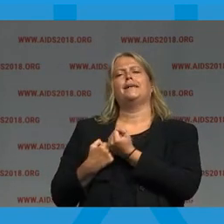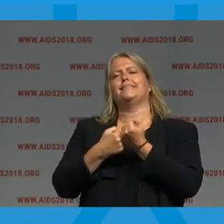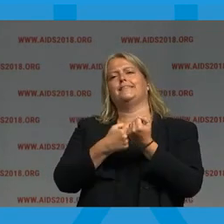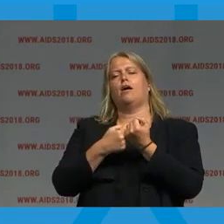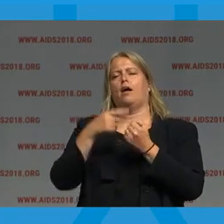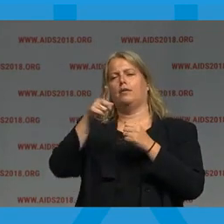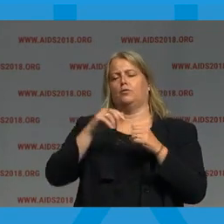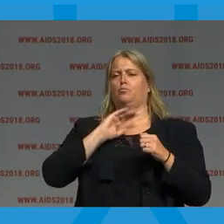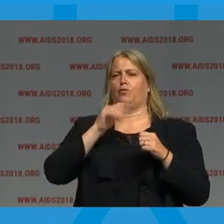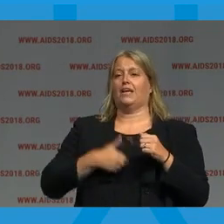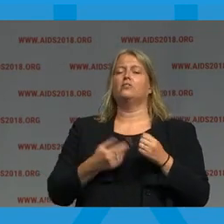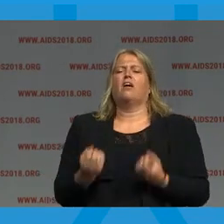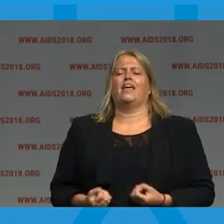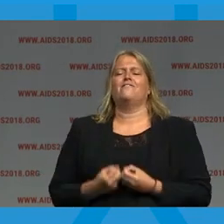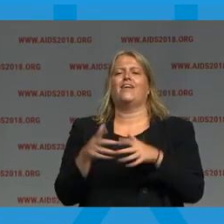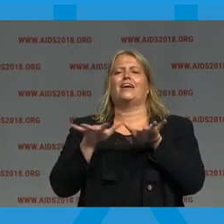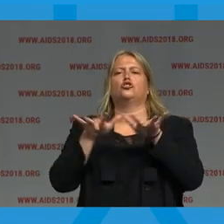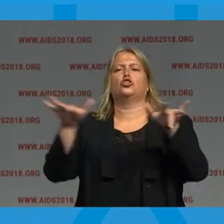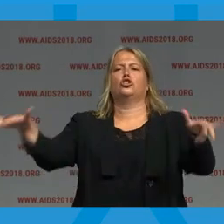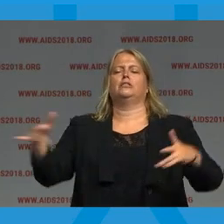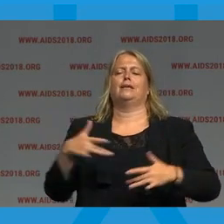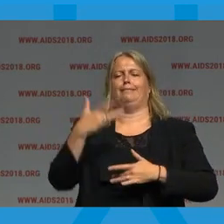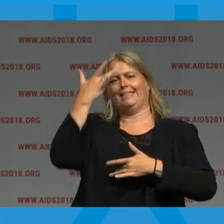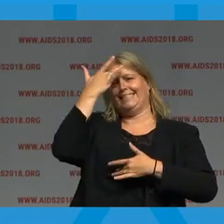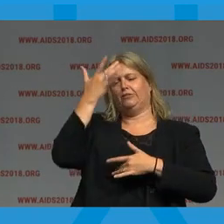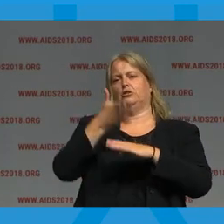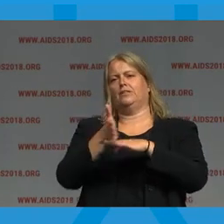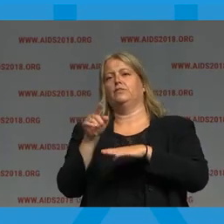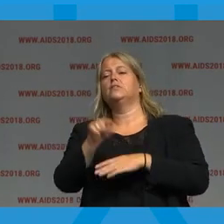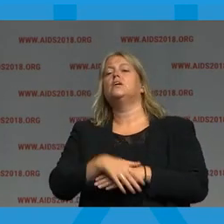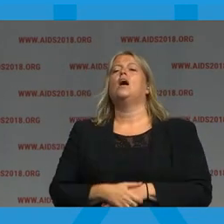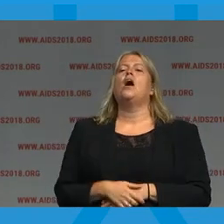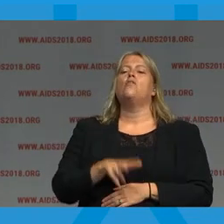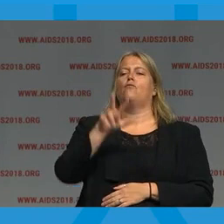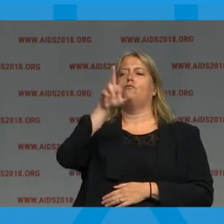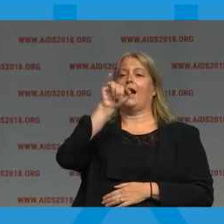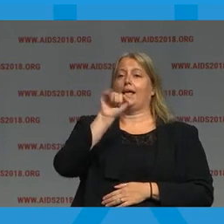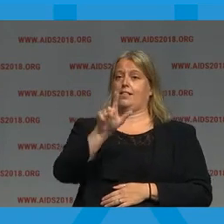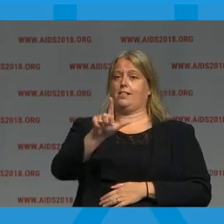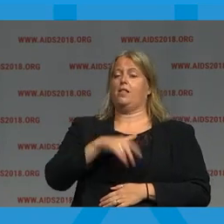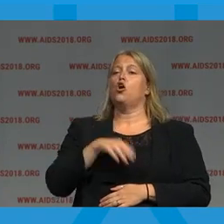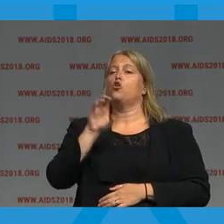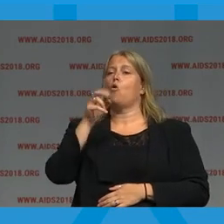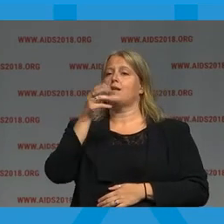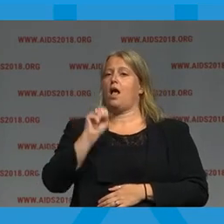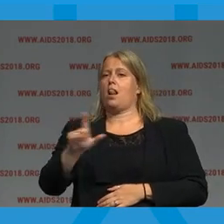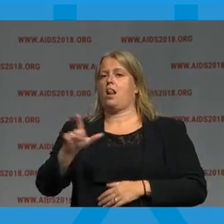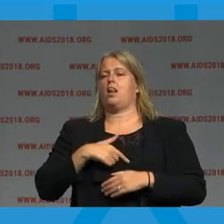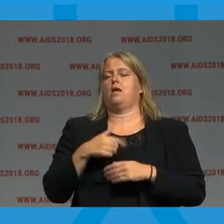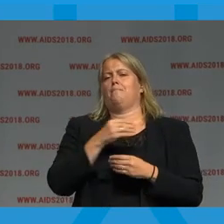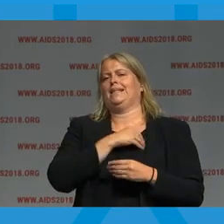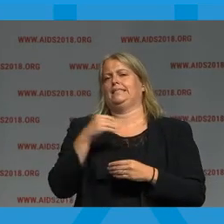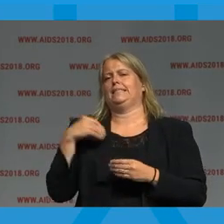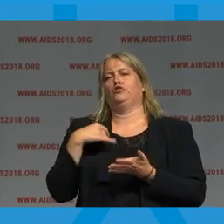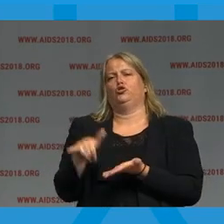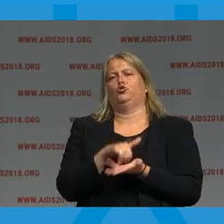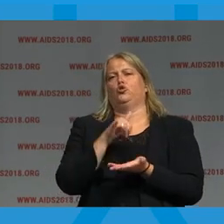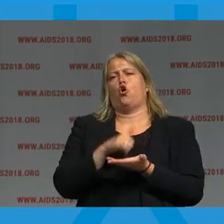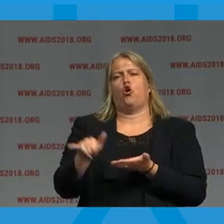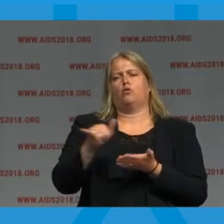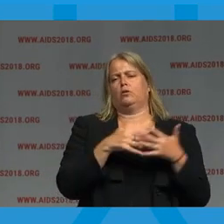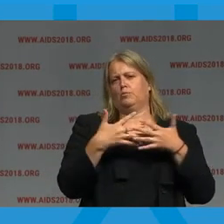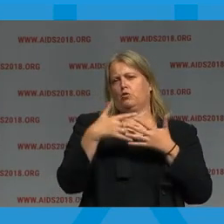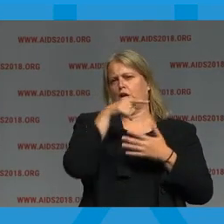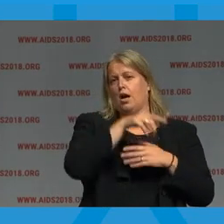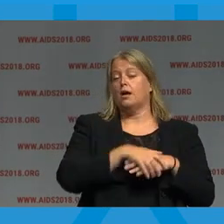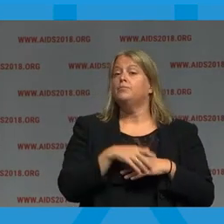Diseases Division of Weill Cornell Medicine, New York, in the US, to tell us about the newest science